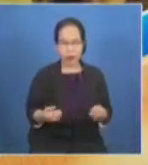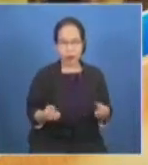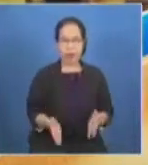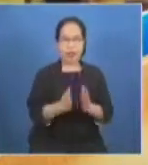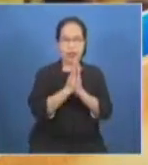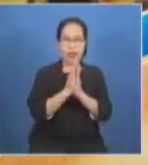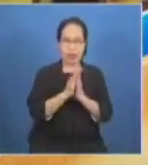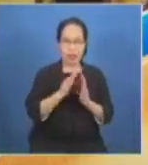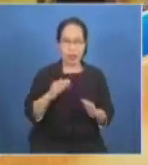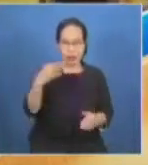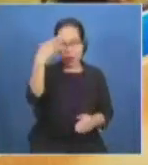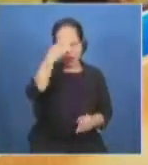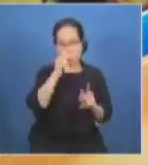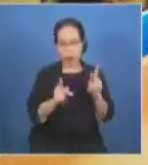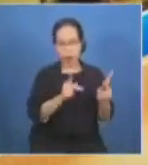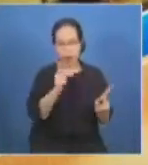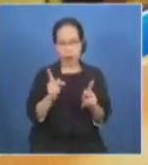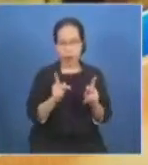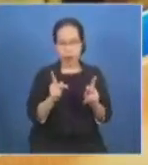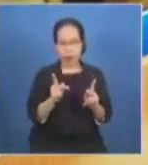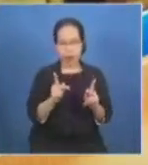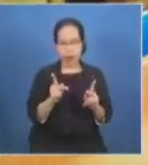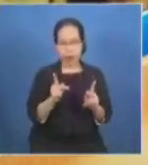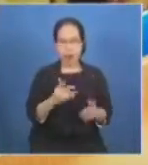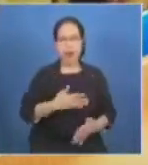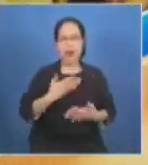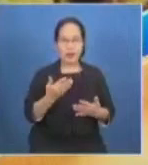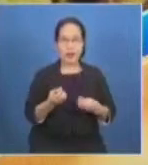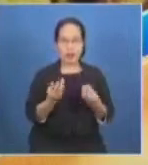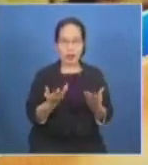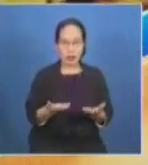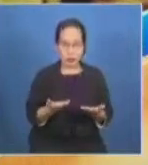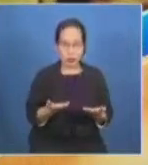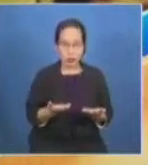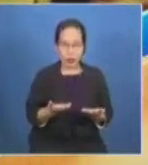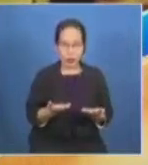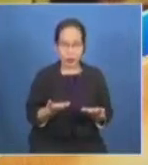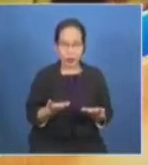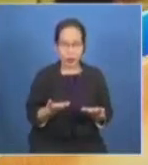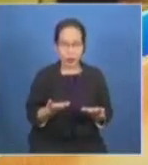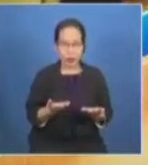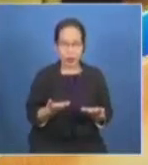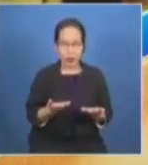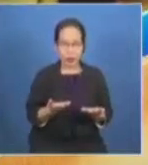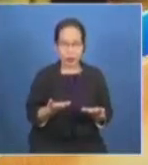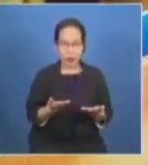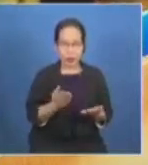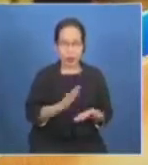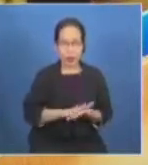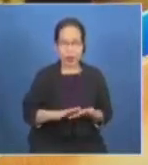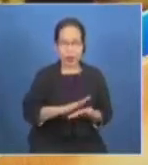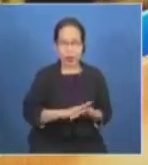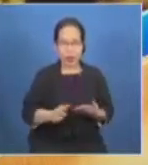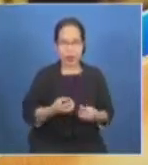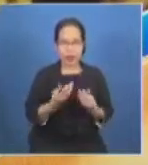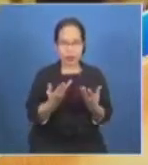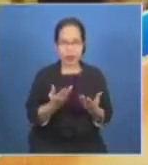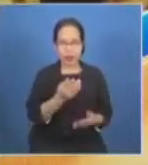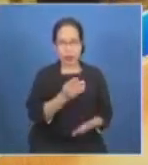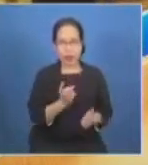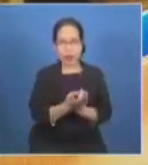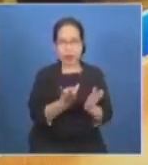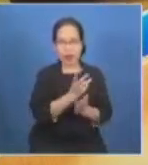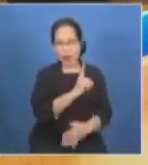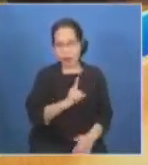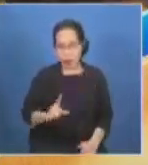you lose? You will also ask from your fellow men. It's so nice to give. So I said, if